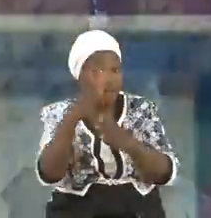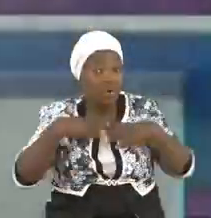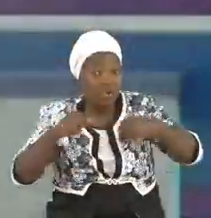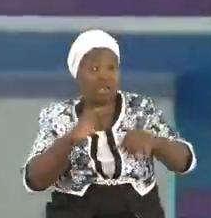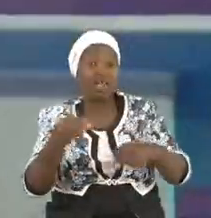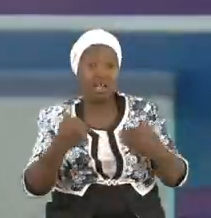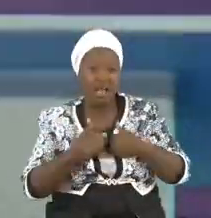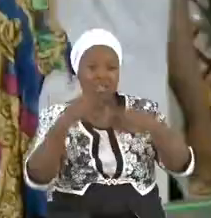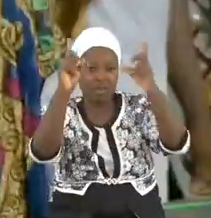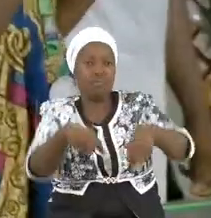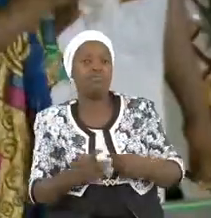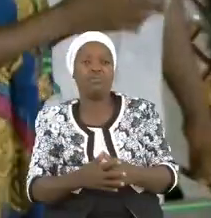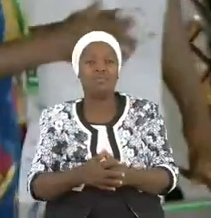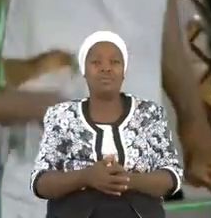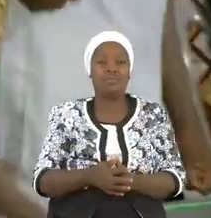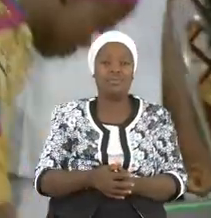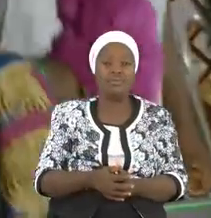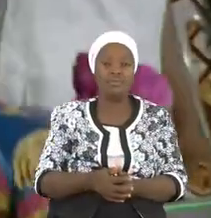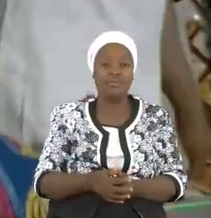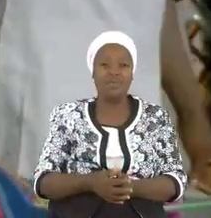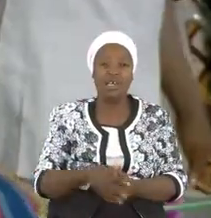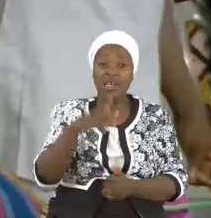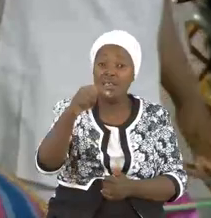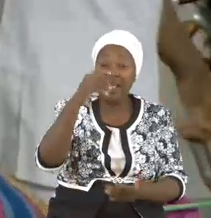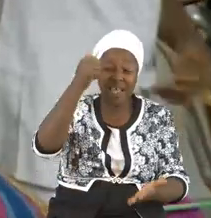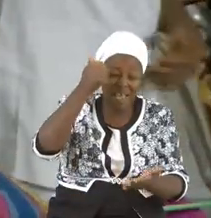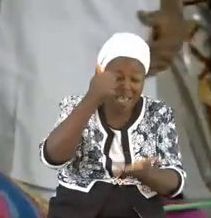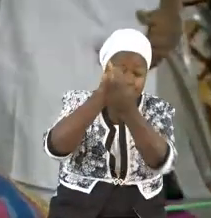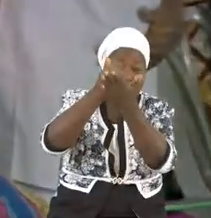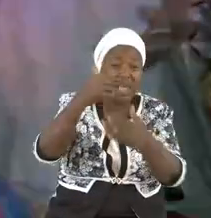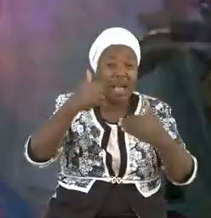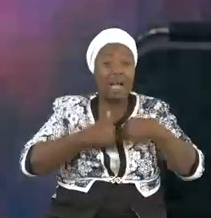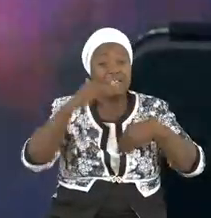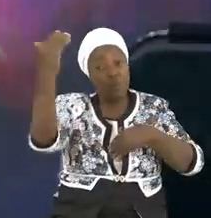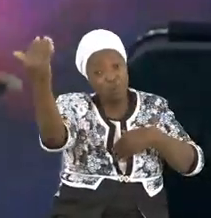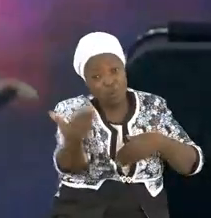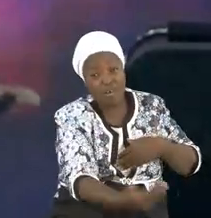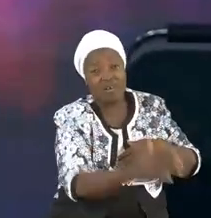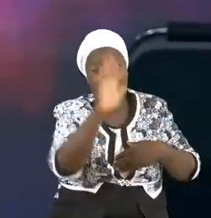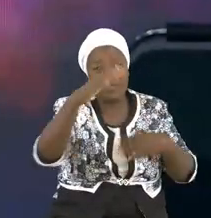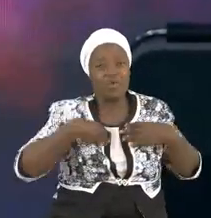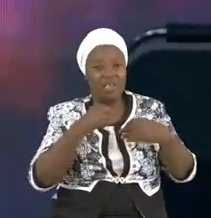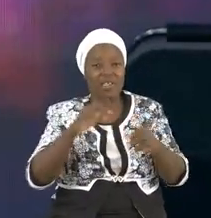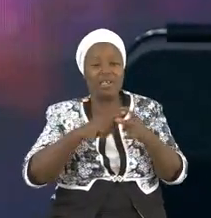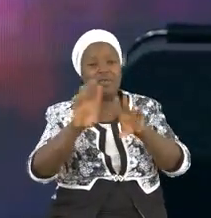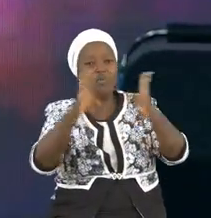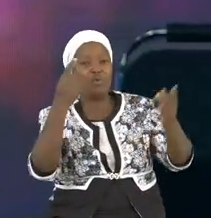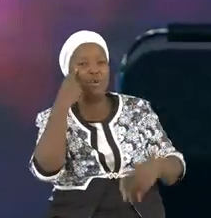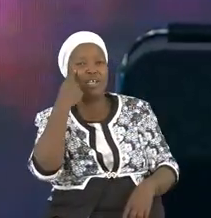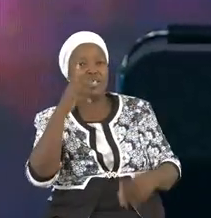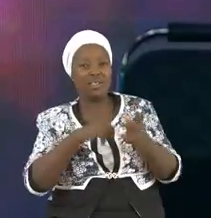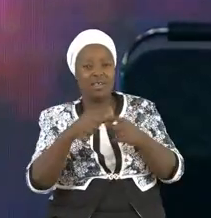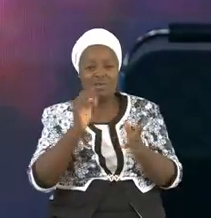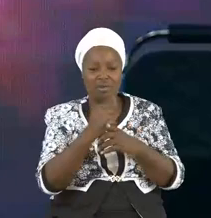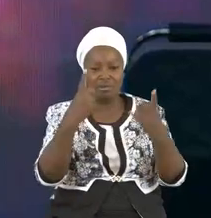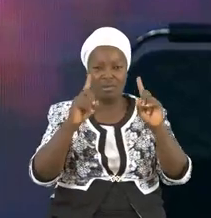has arrived. The amen has welcomed your healing. And then you open your eyes and you test yourself